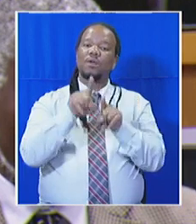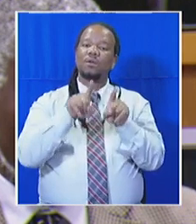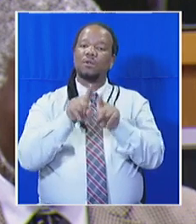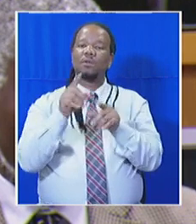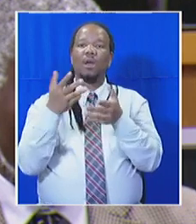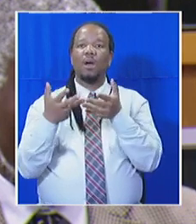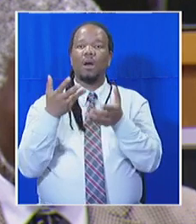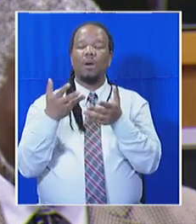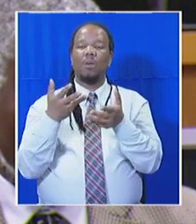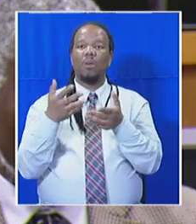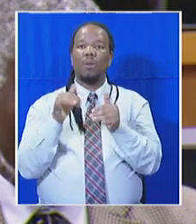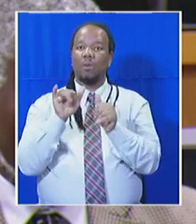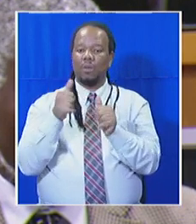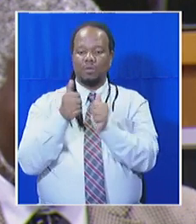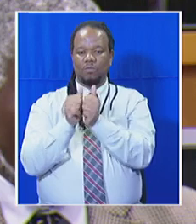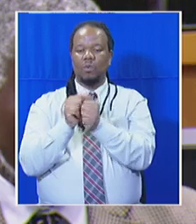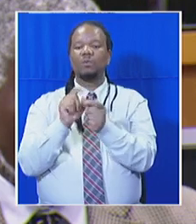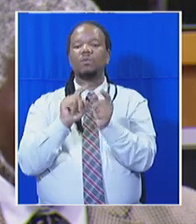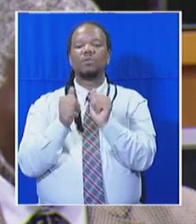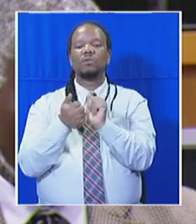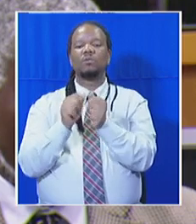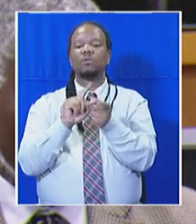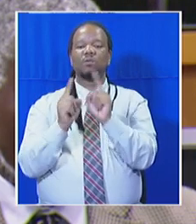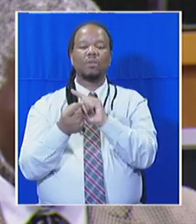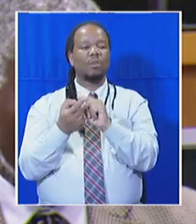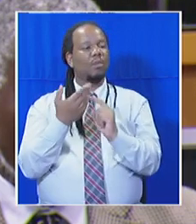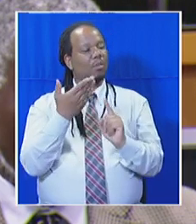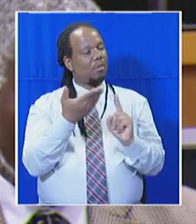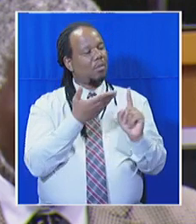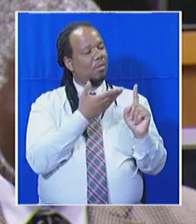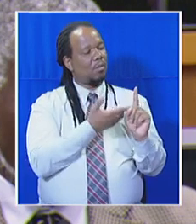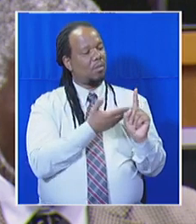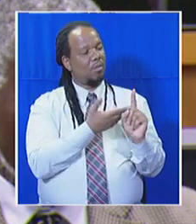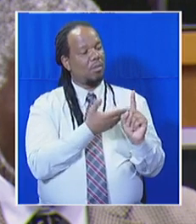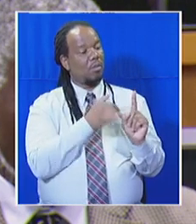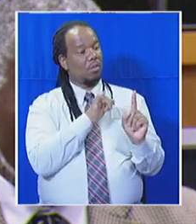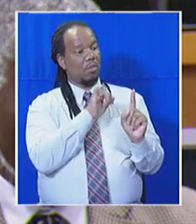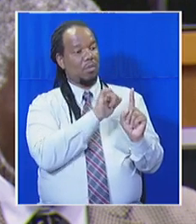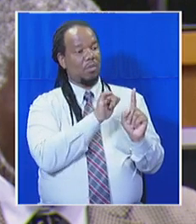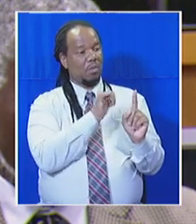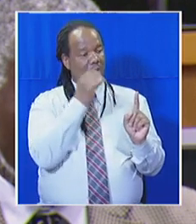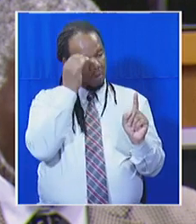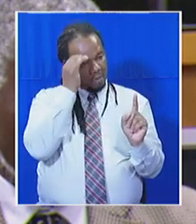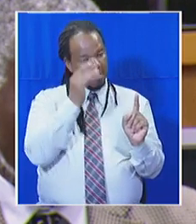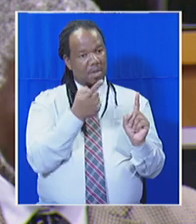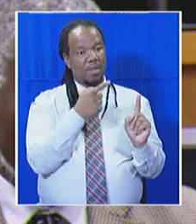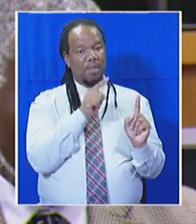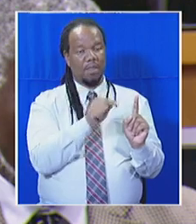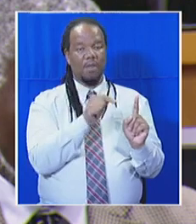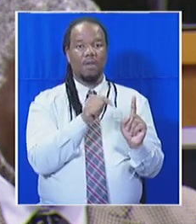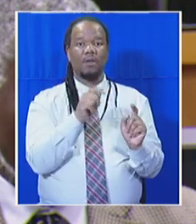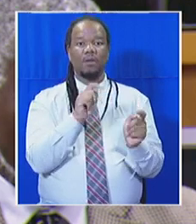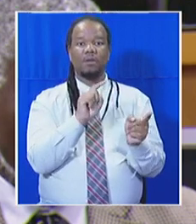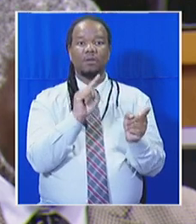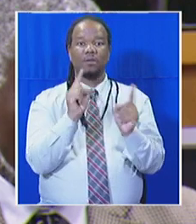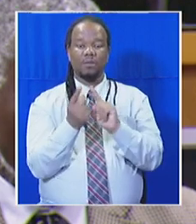holistic transformation of sport in South Africa? Would you be of the opinion that such transformation is moving